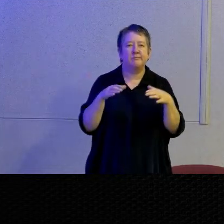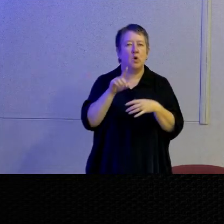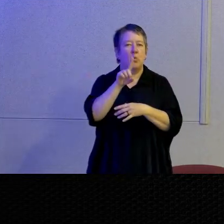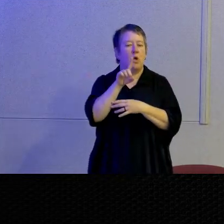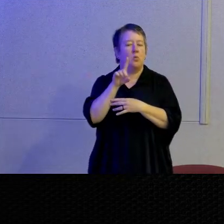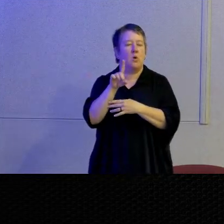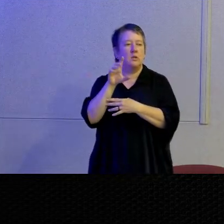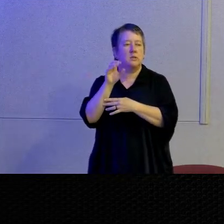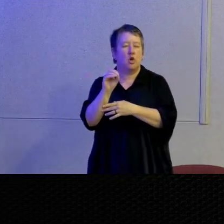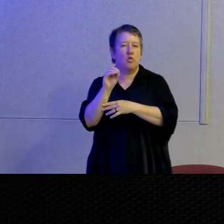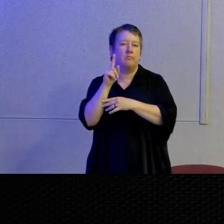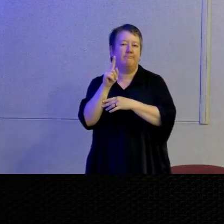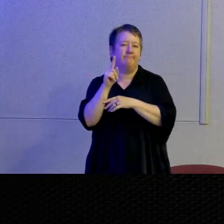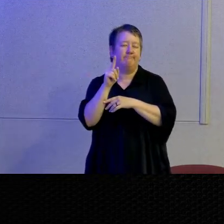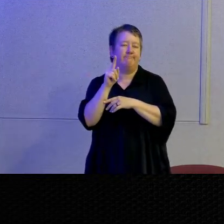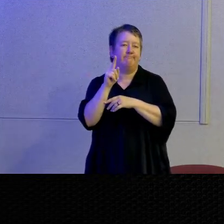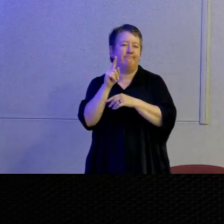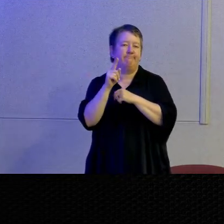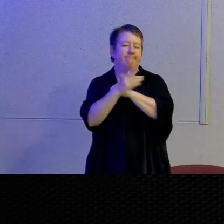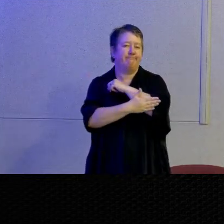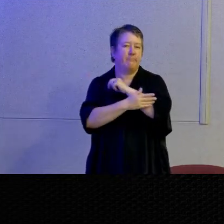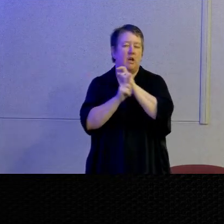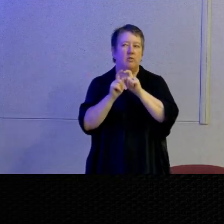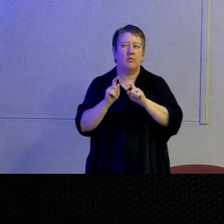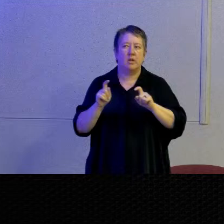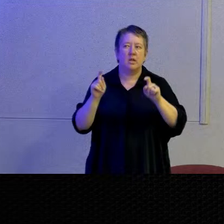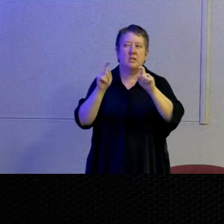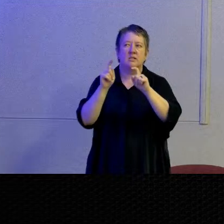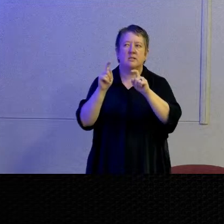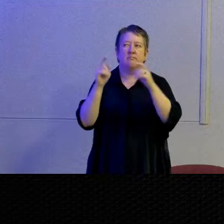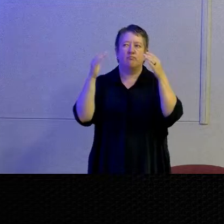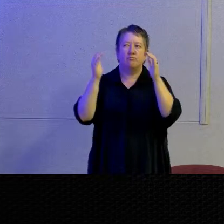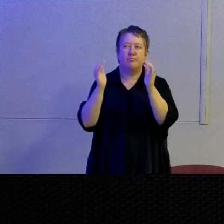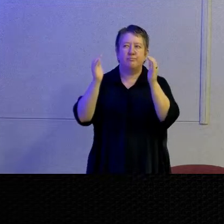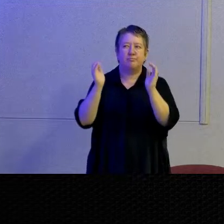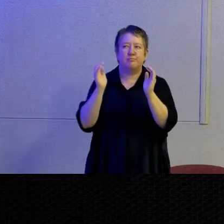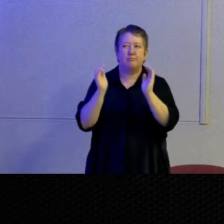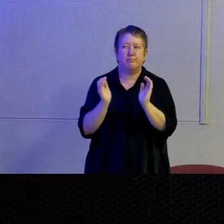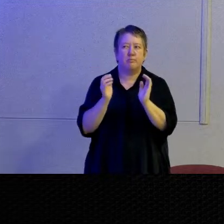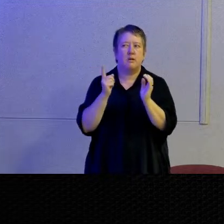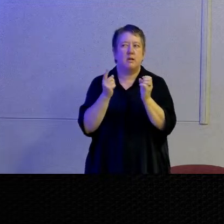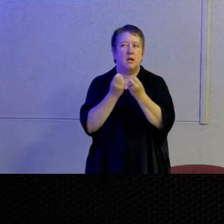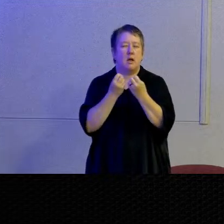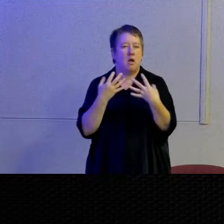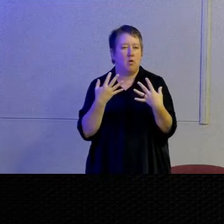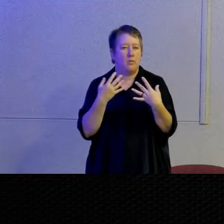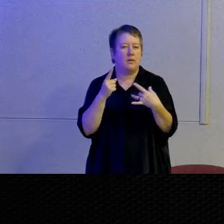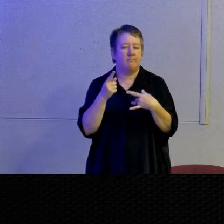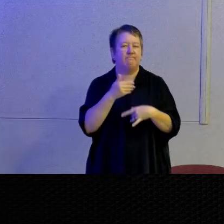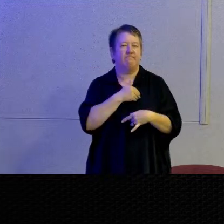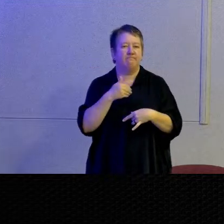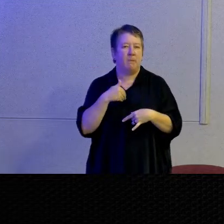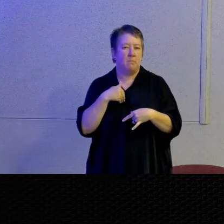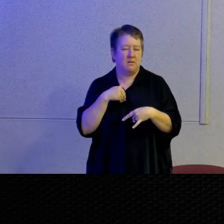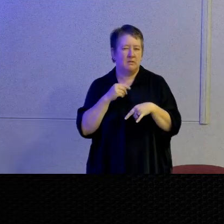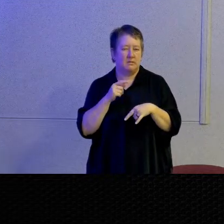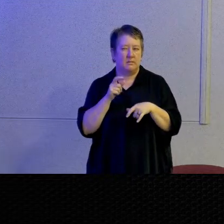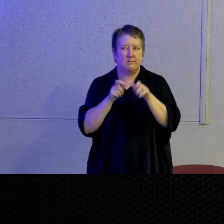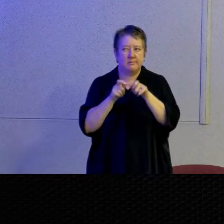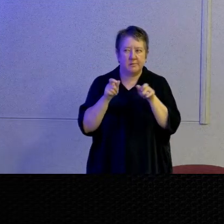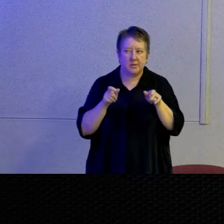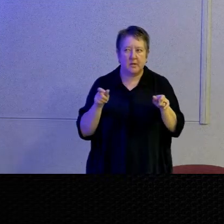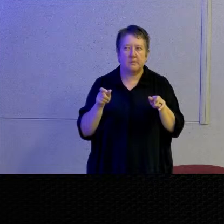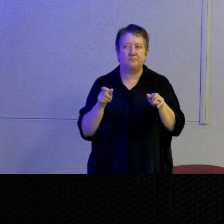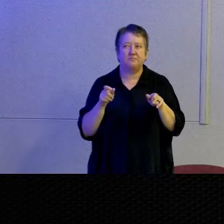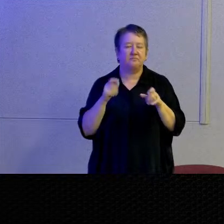nationalities. You see the number of users in brackets there coming from the member states, the associate member states, and these international